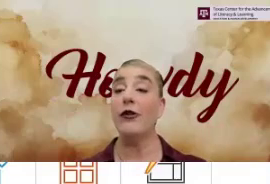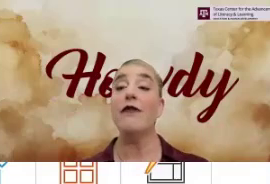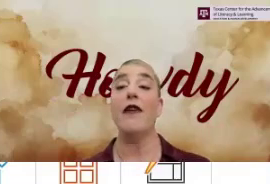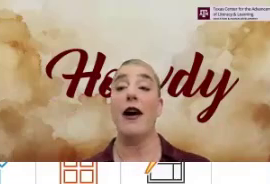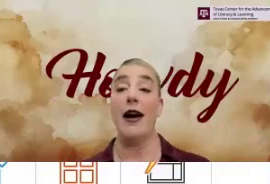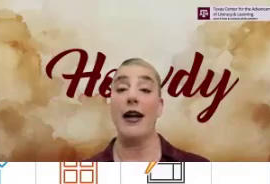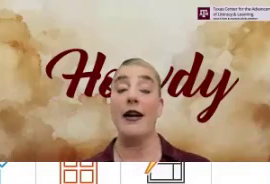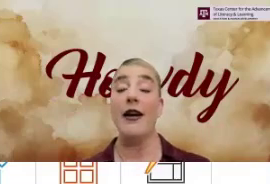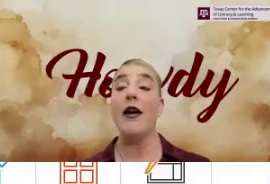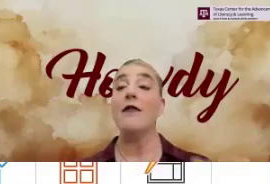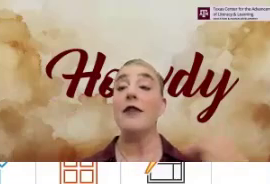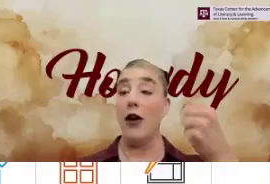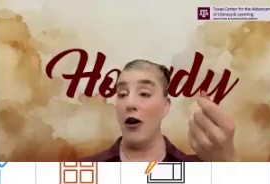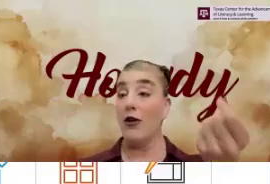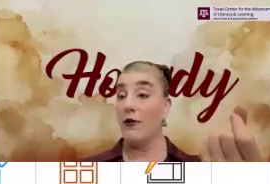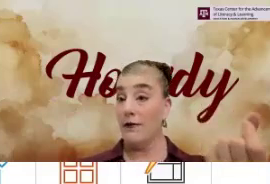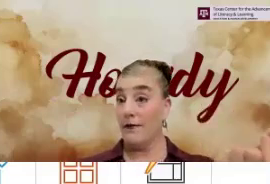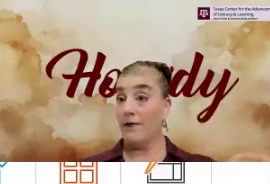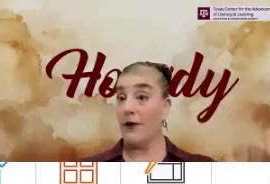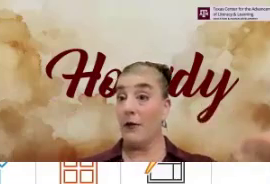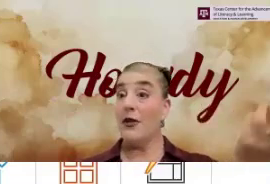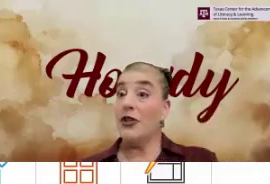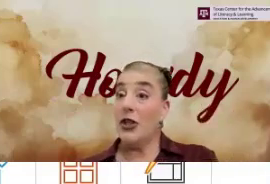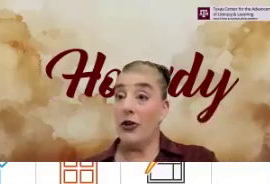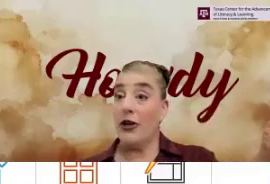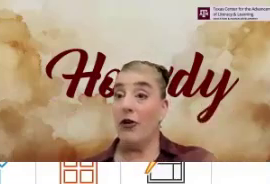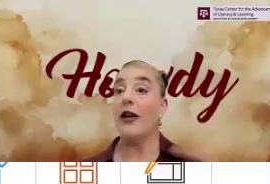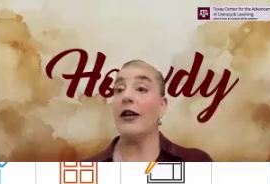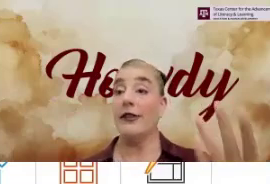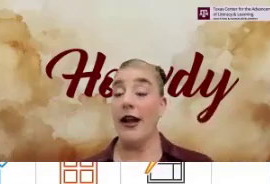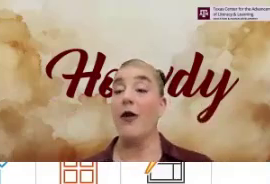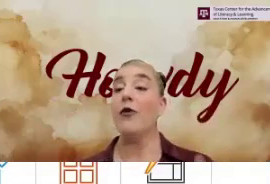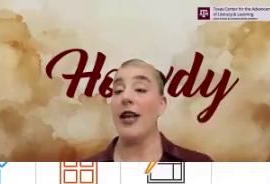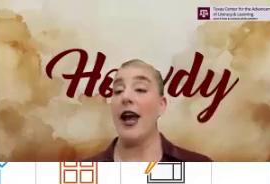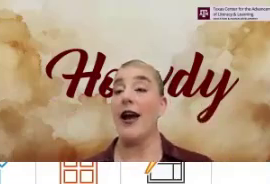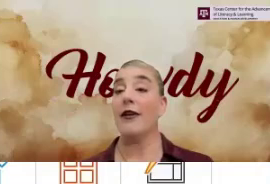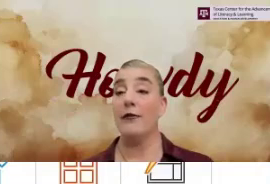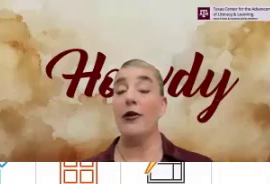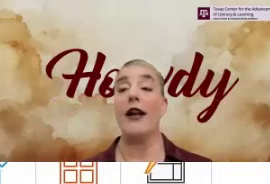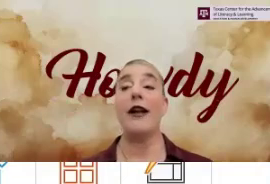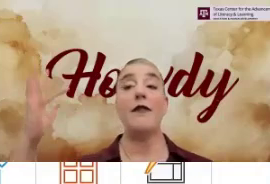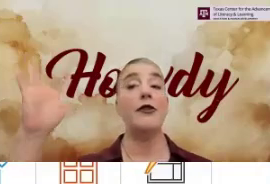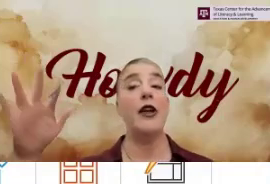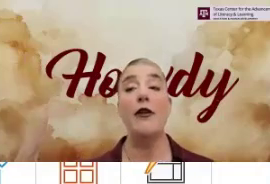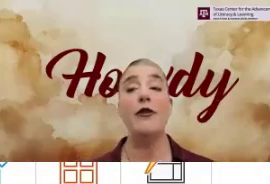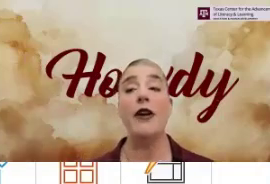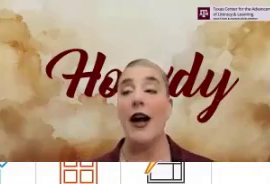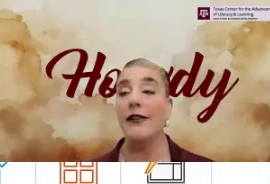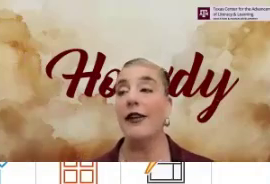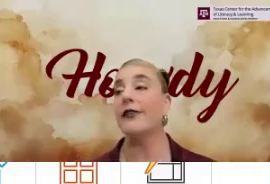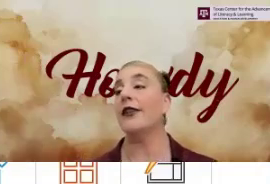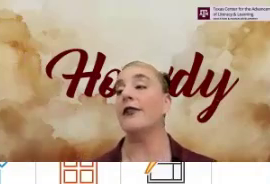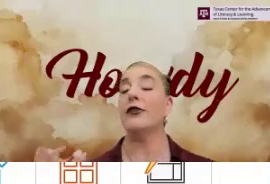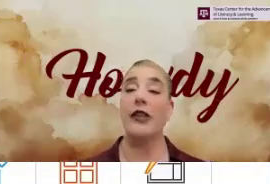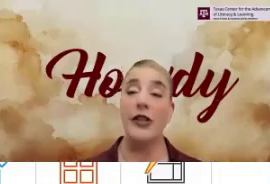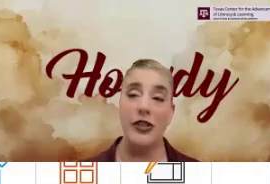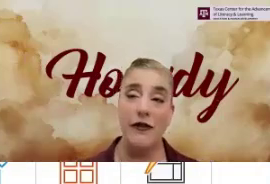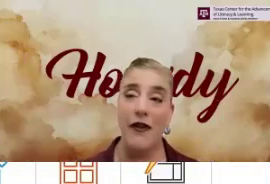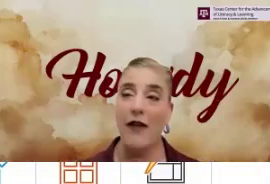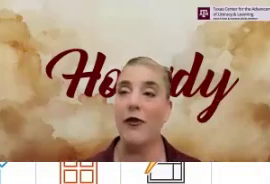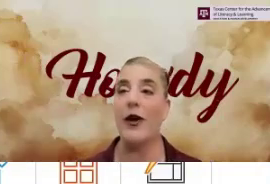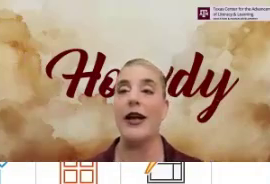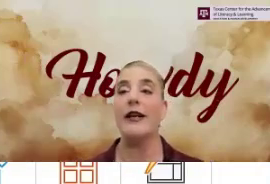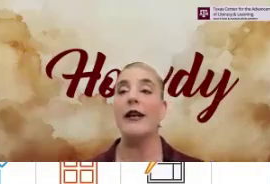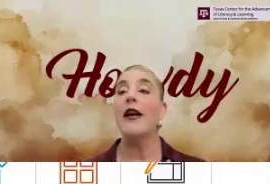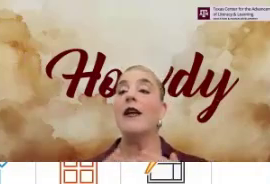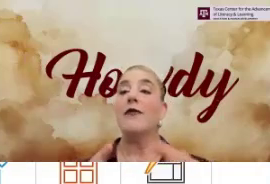then they certify that our material is now WCAG compliant. And there's other guidelines, like there's